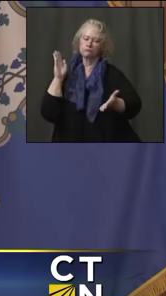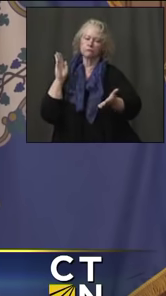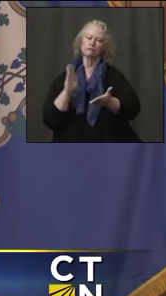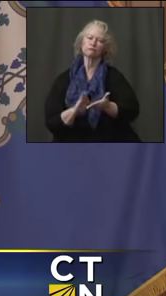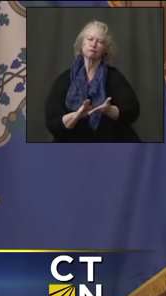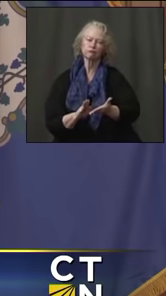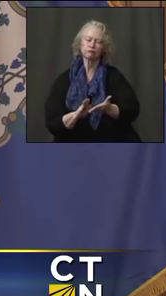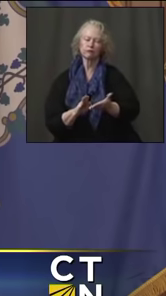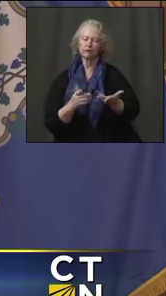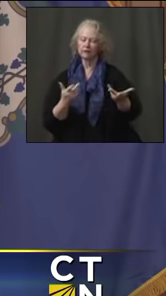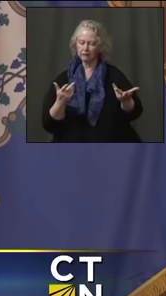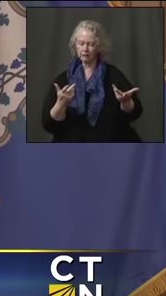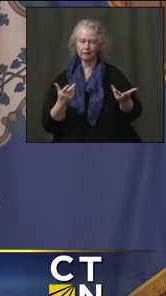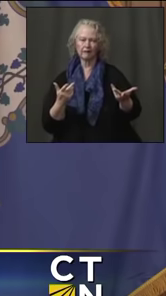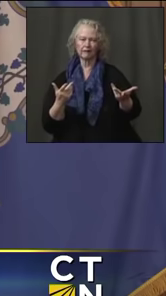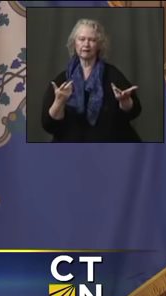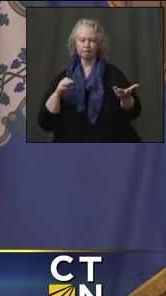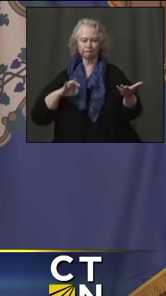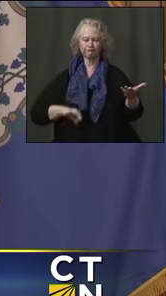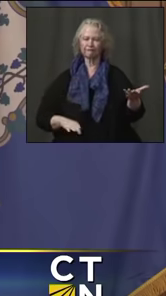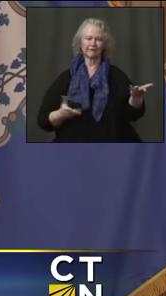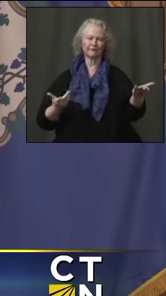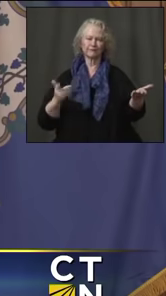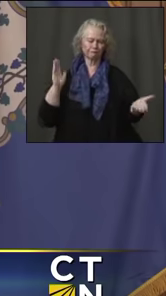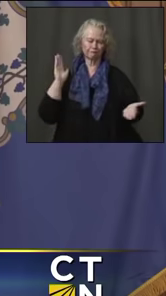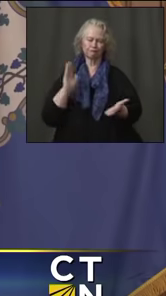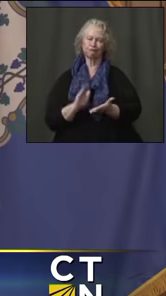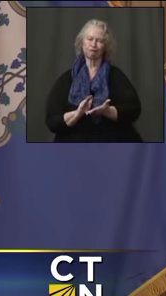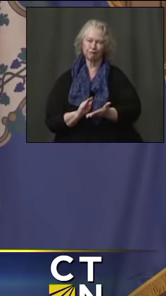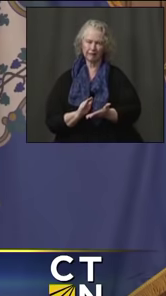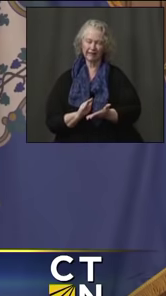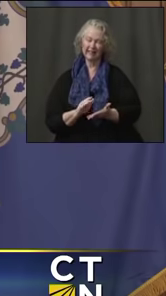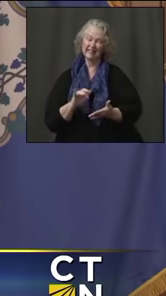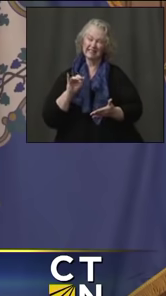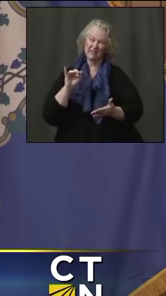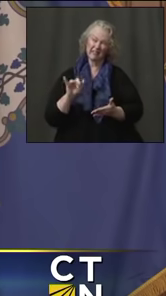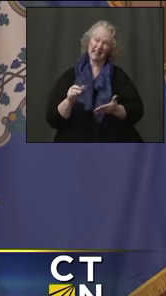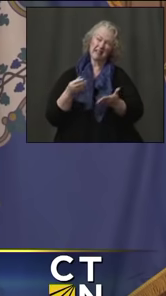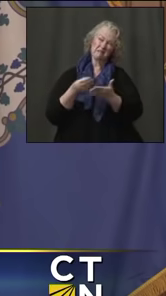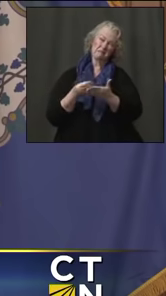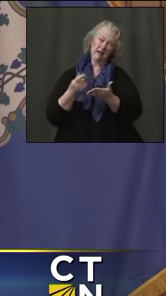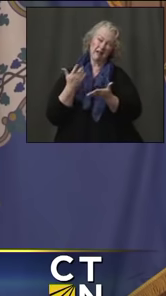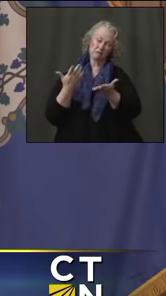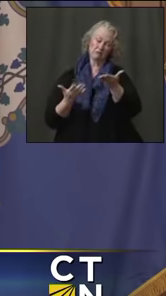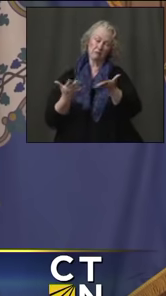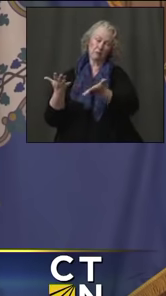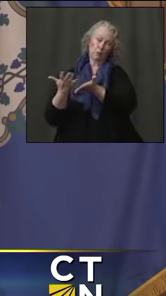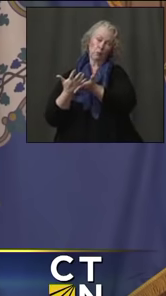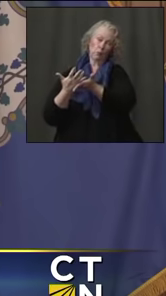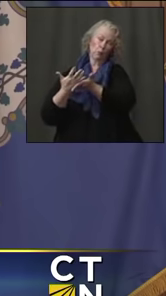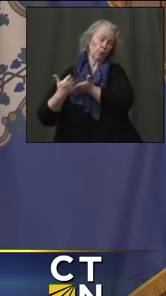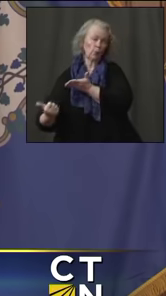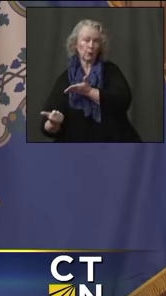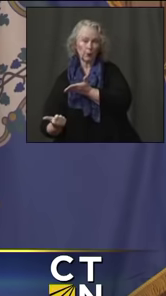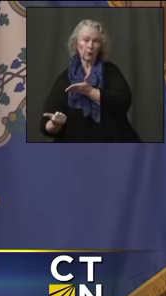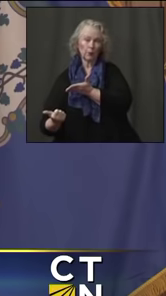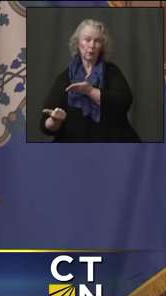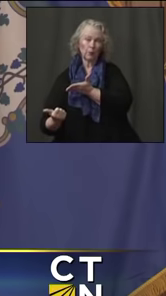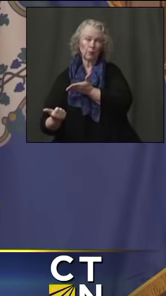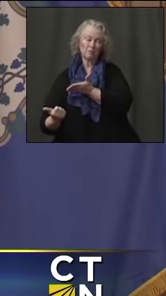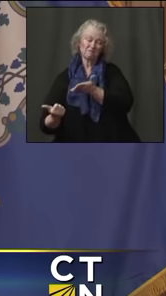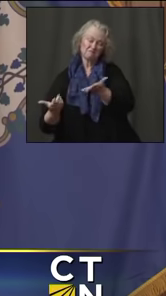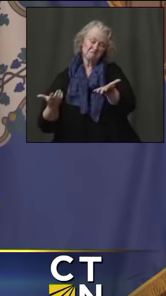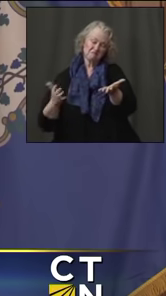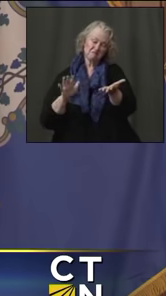of the gas tax, that Special Transportation Fund probably runs out, will eat up the reserve funds